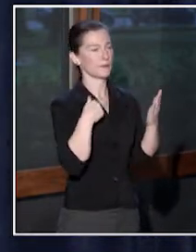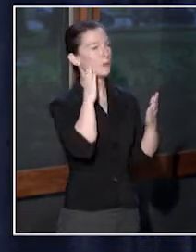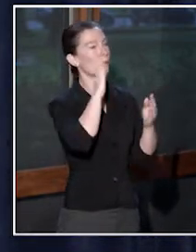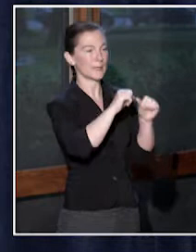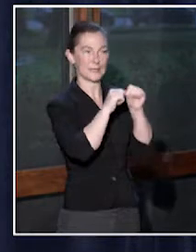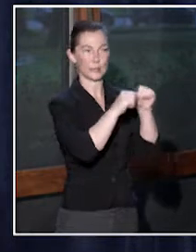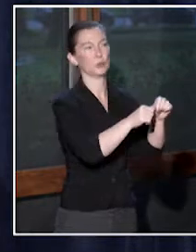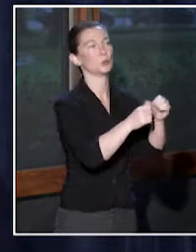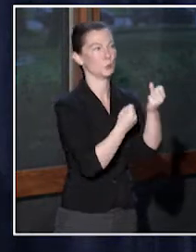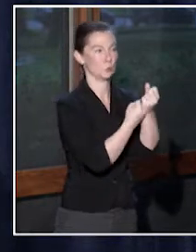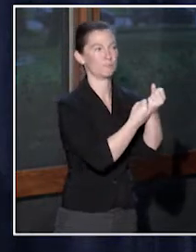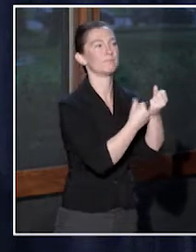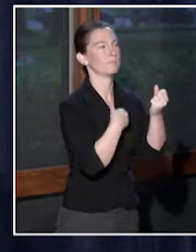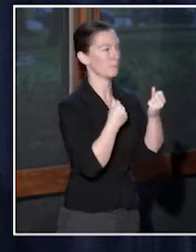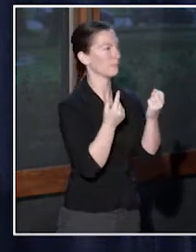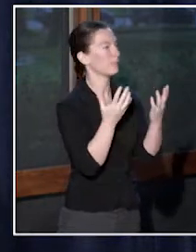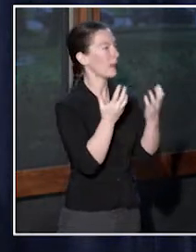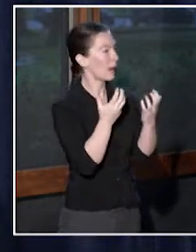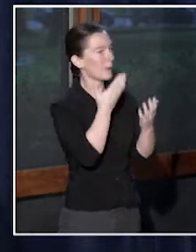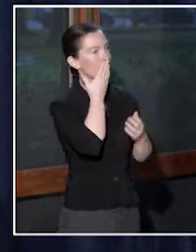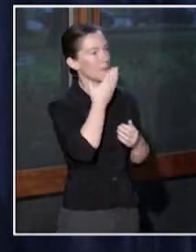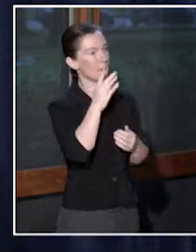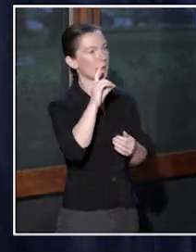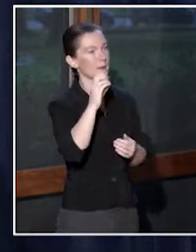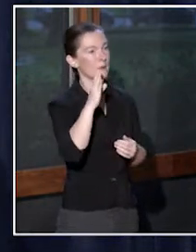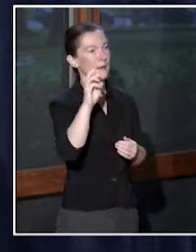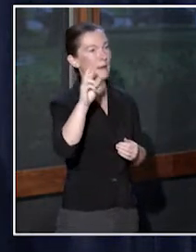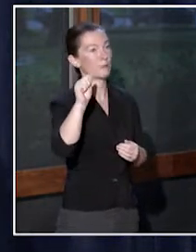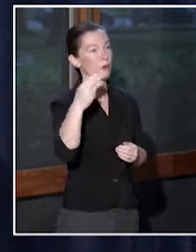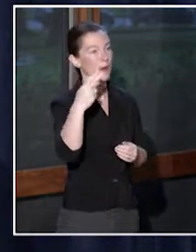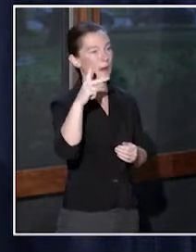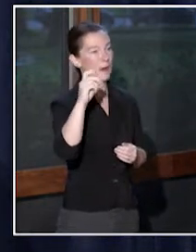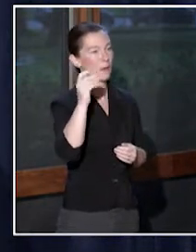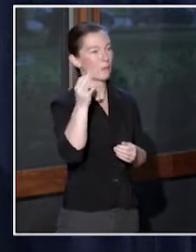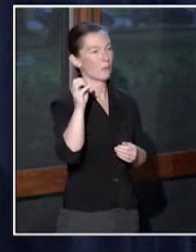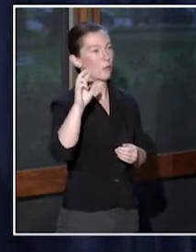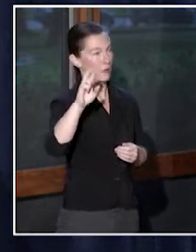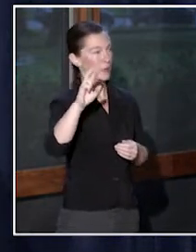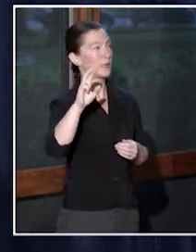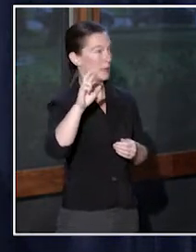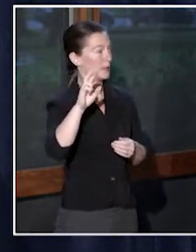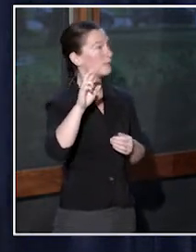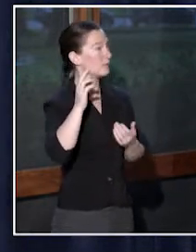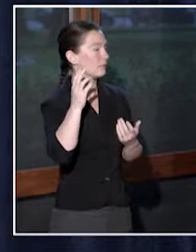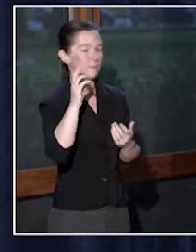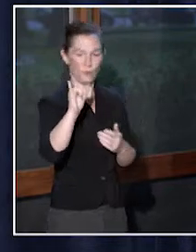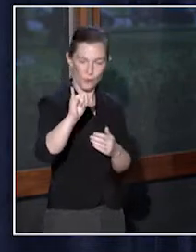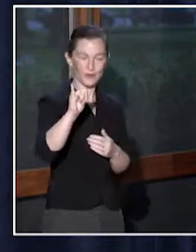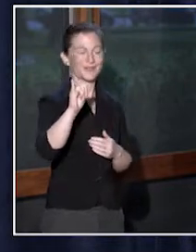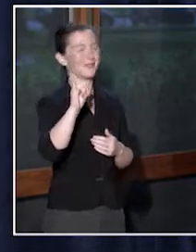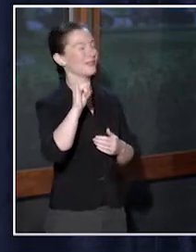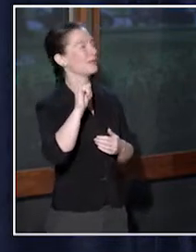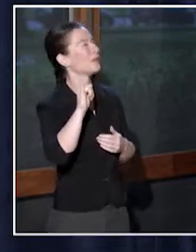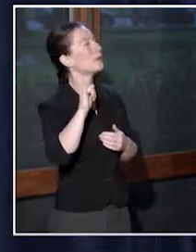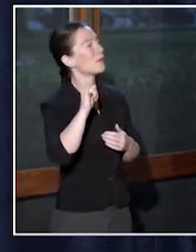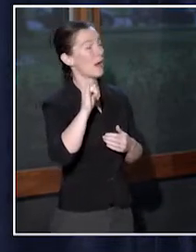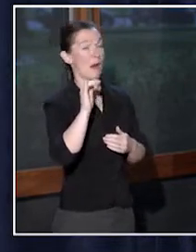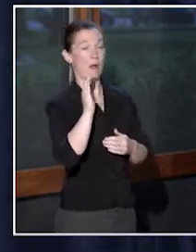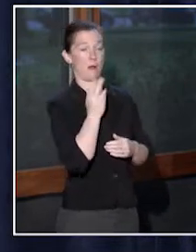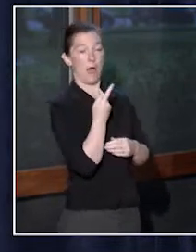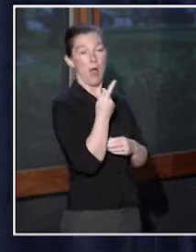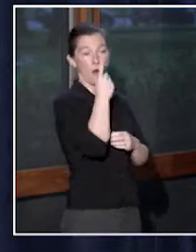thank Chair Deborah Cafori for sharing a vision with me and seeing it through. The Joint Office of